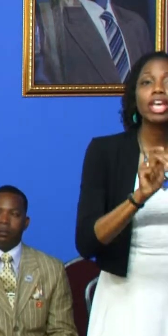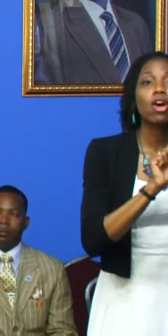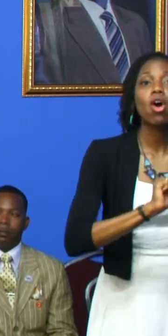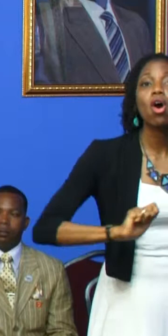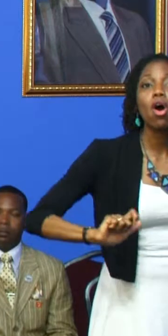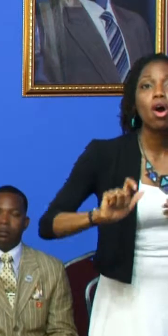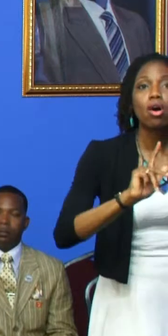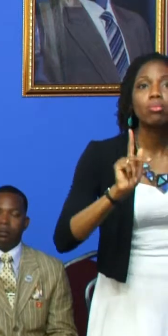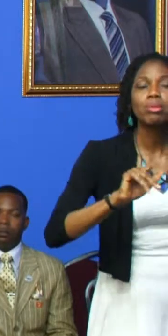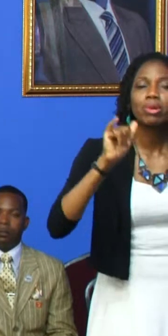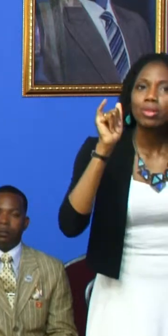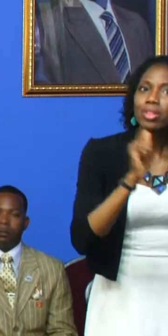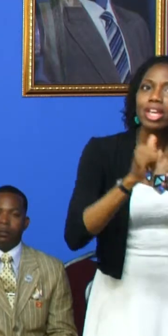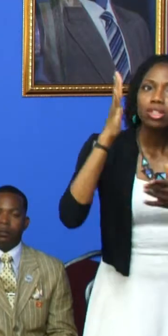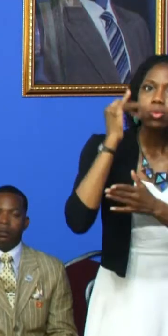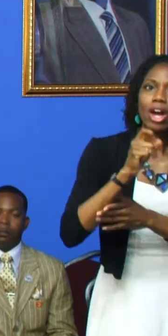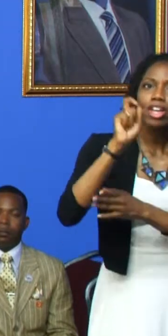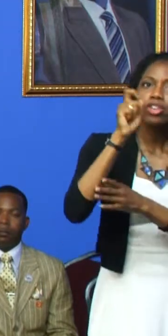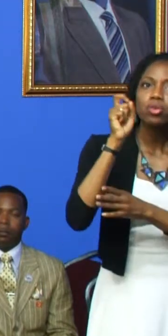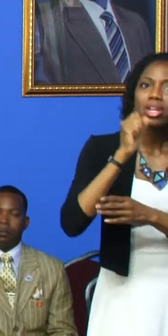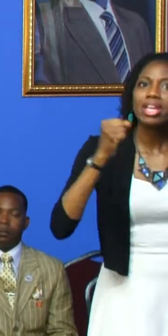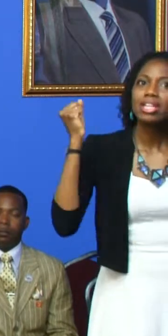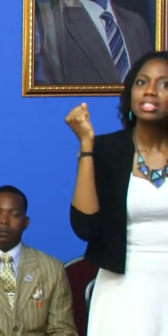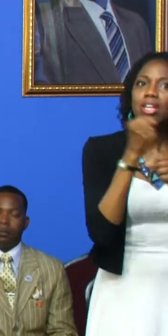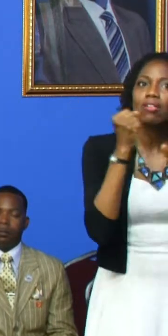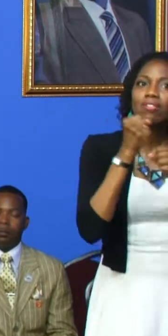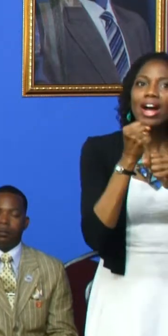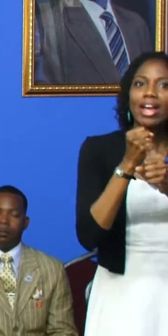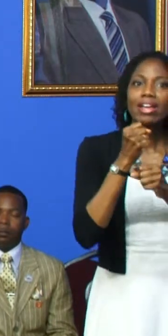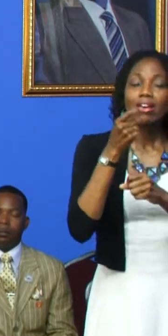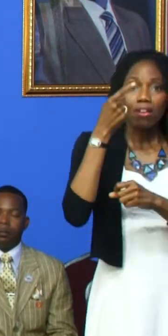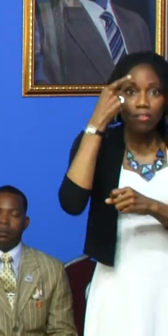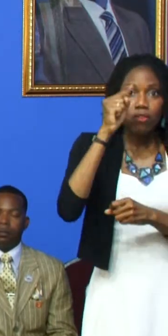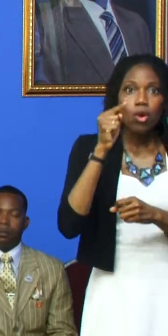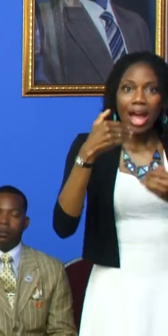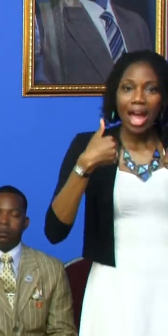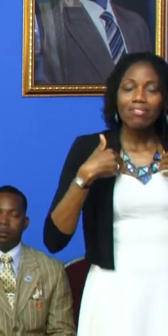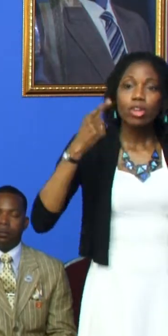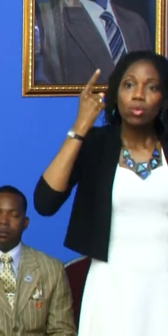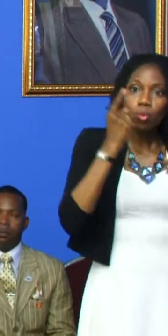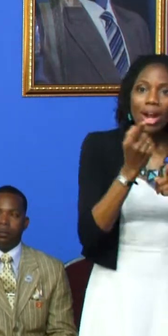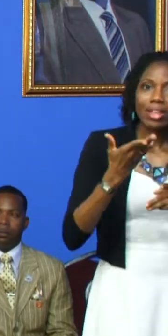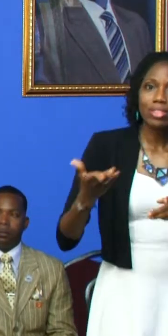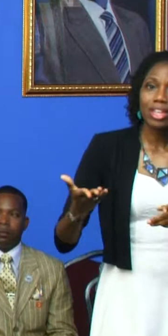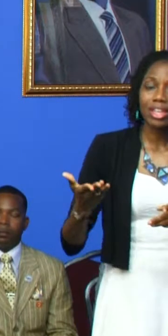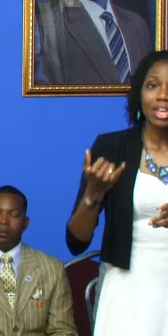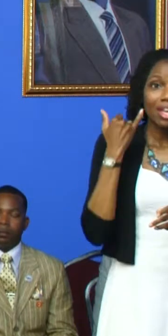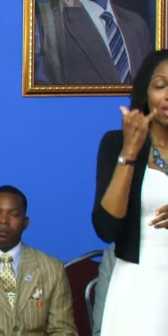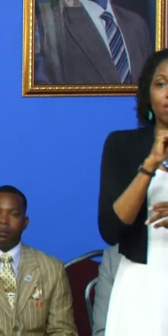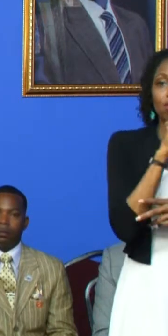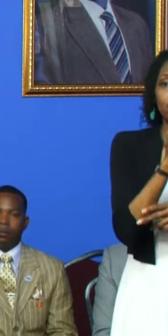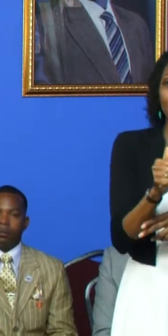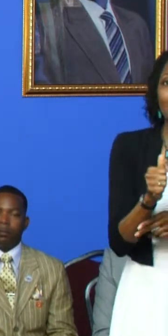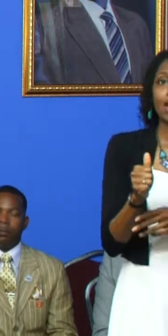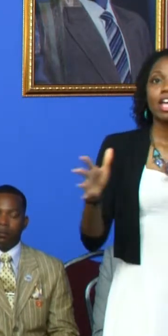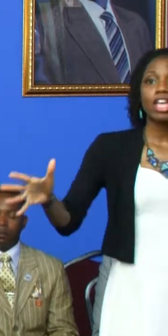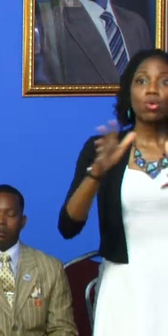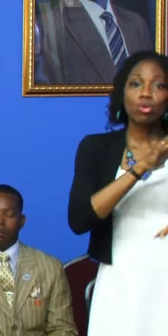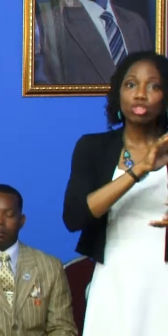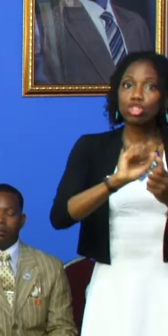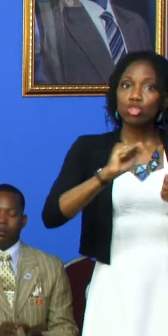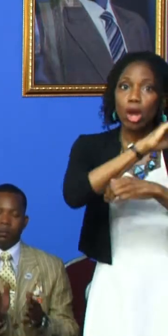why you got to fight for what's right, because if you don't, it's going to enrapture the whole nation.